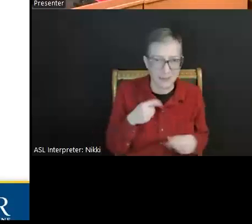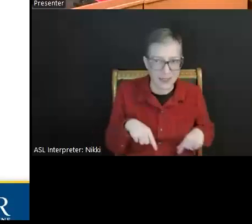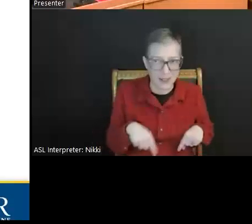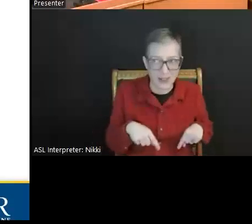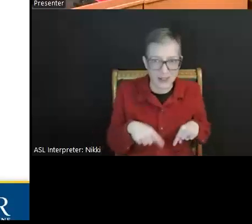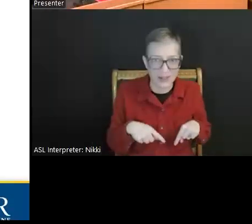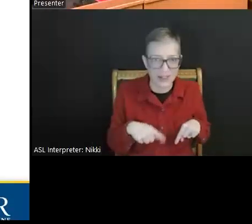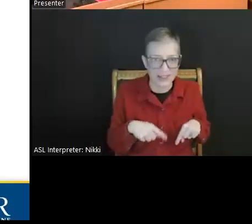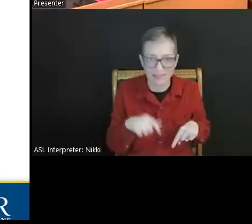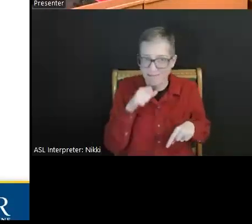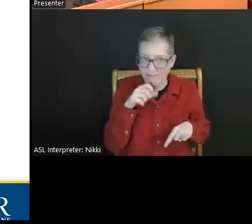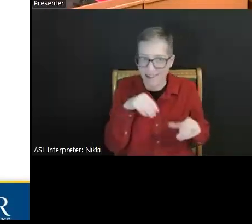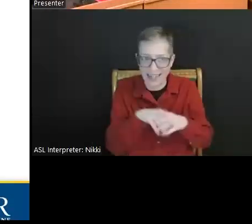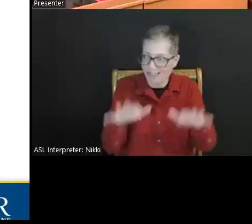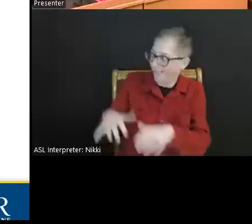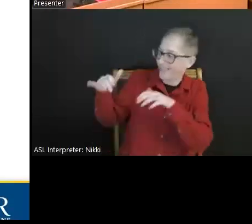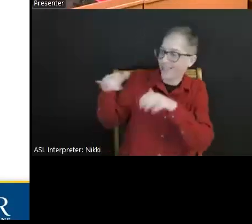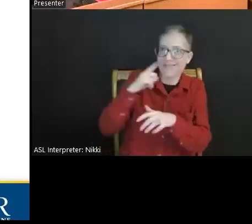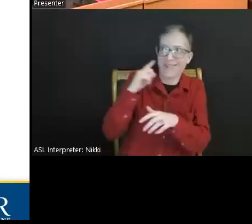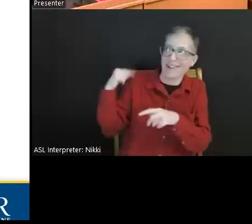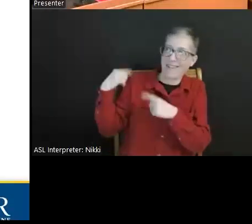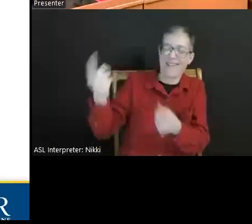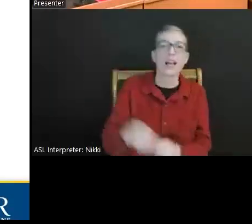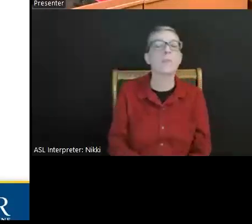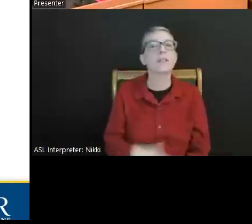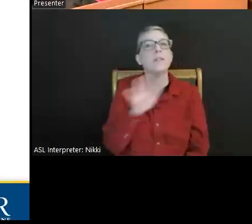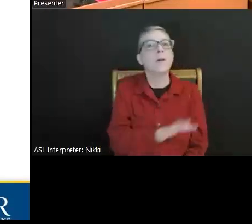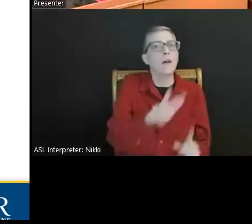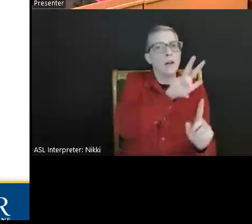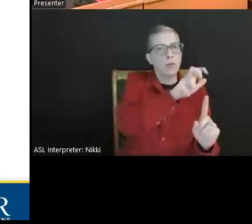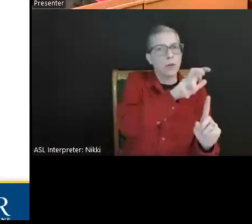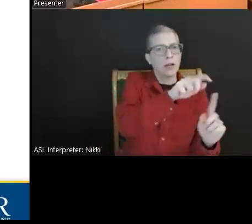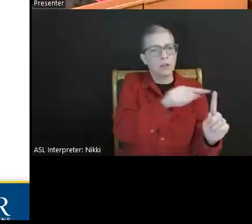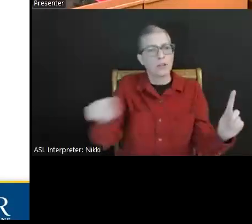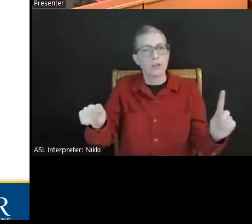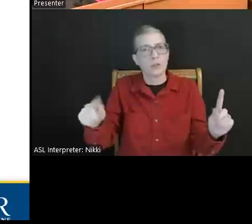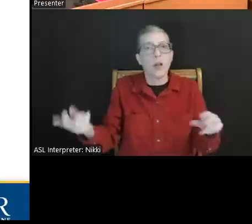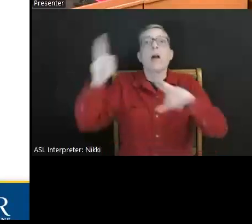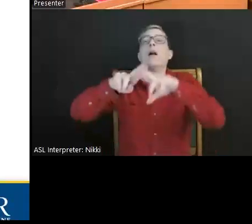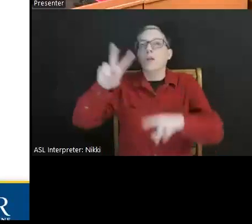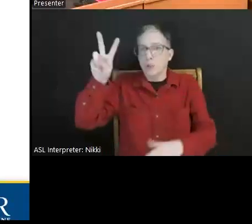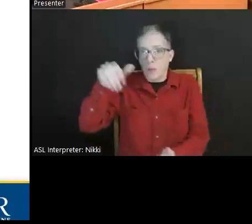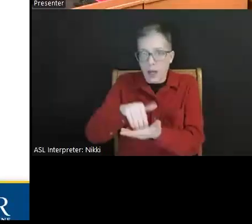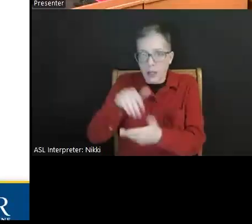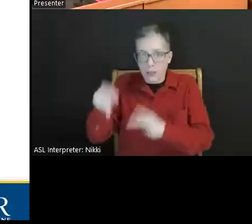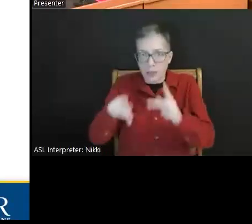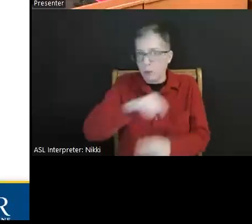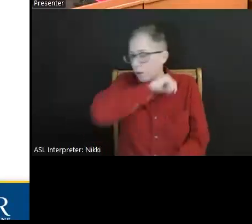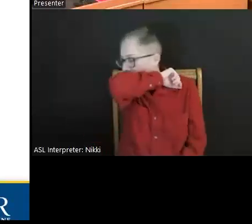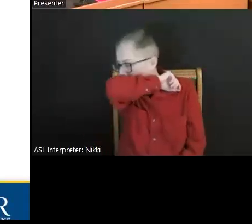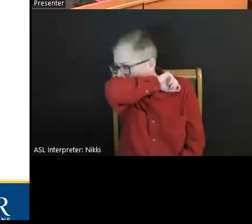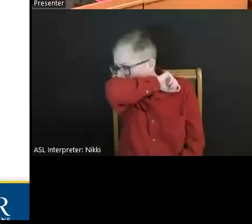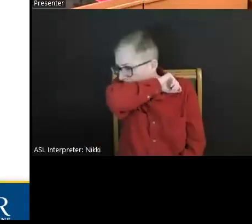been in an auditorium for a while, 300 people to about 2,000. And I'm wondering